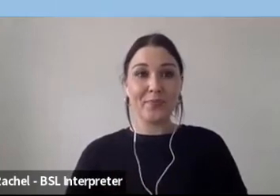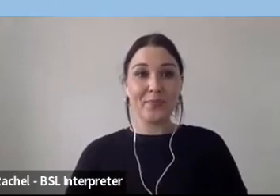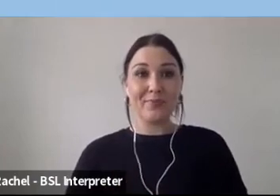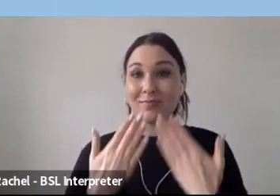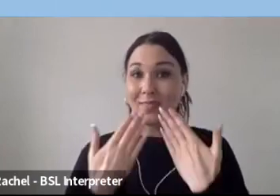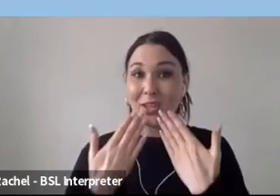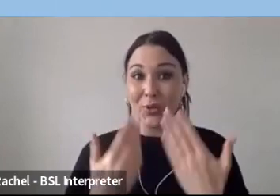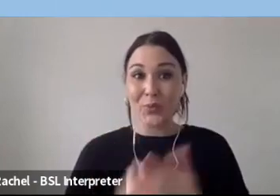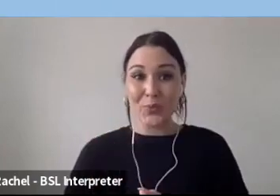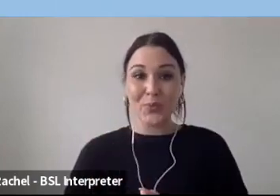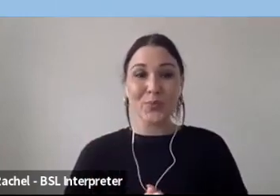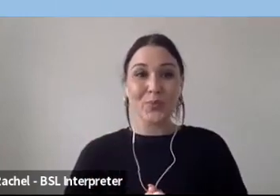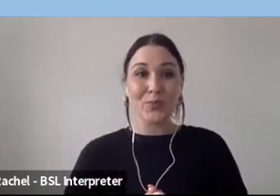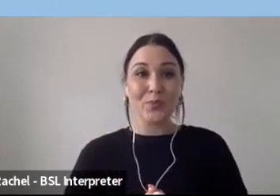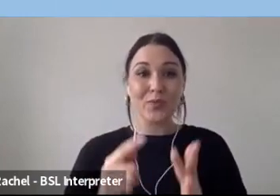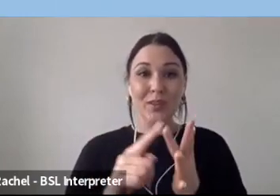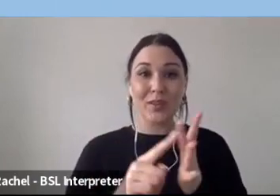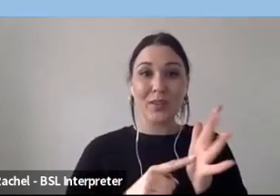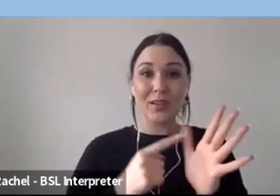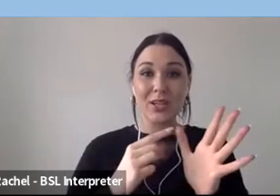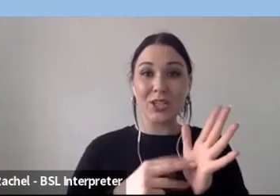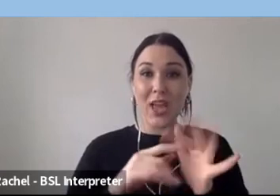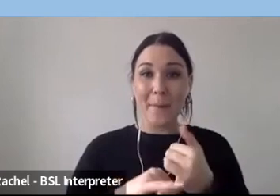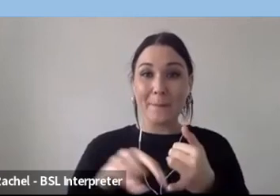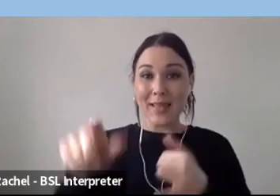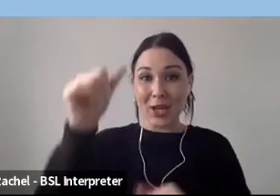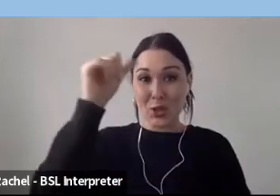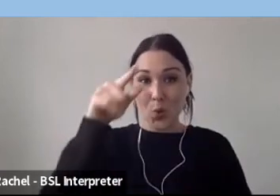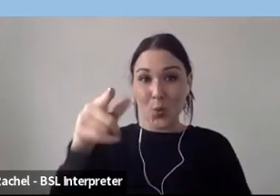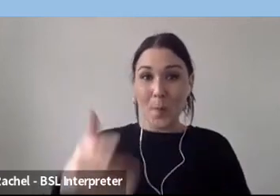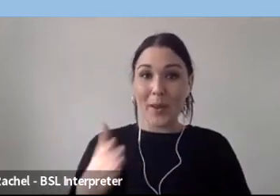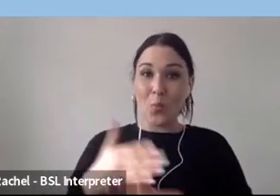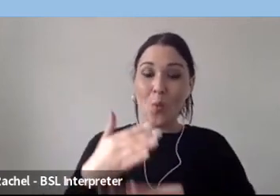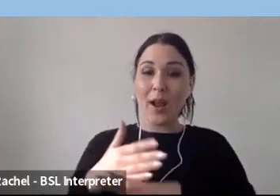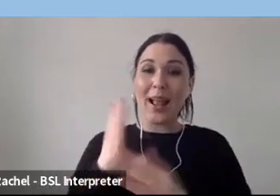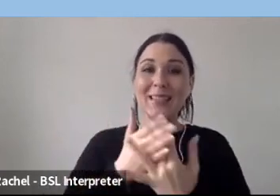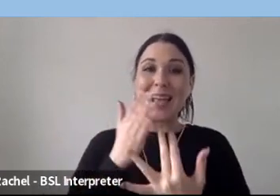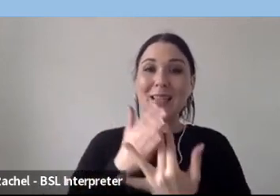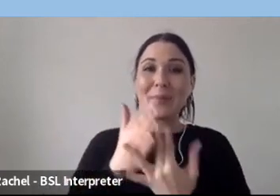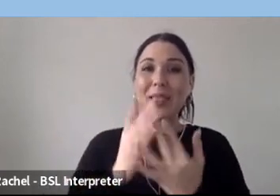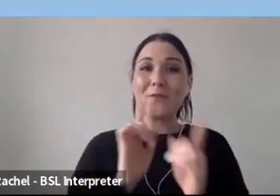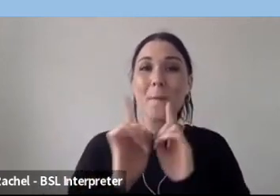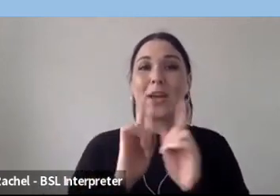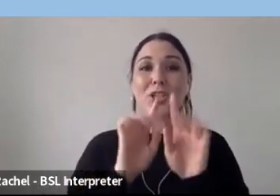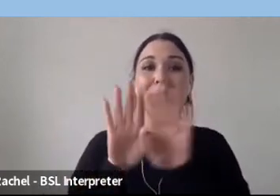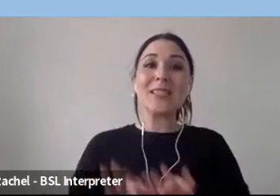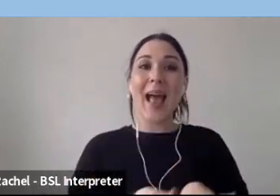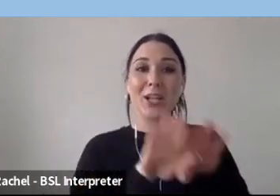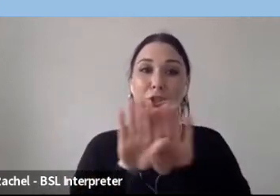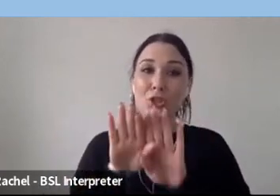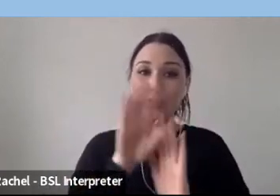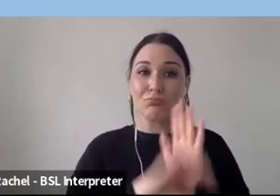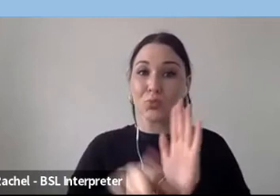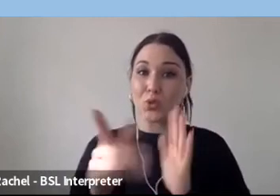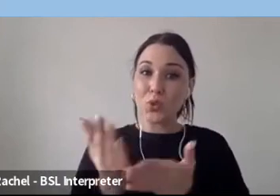Thank you. James, I know you've been working on the accessible information standards. I wondered if you could